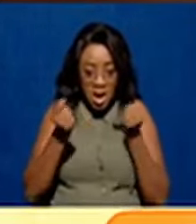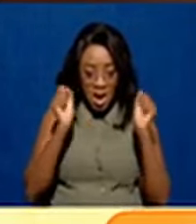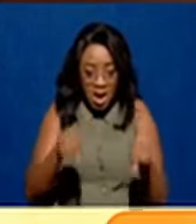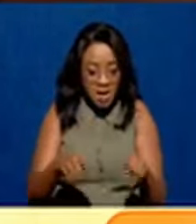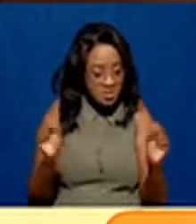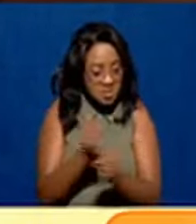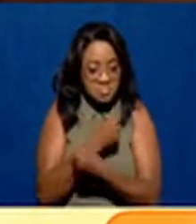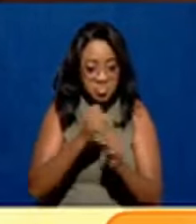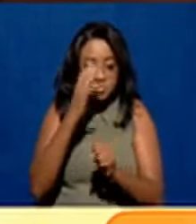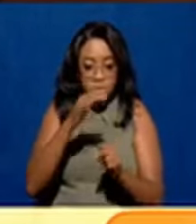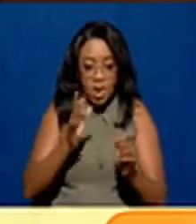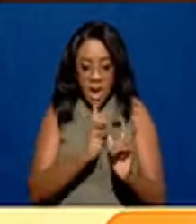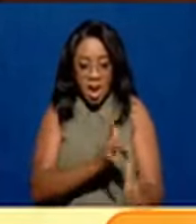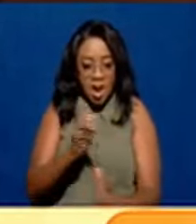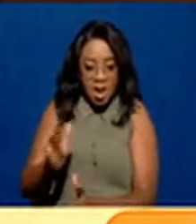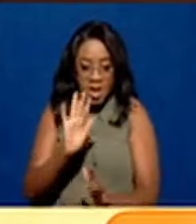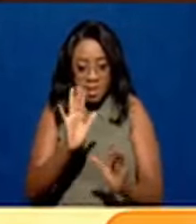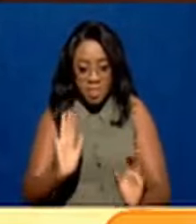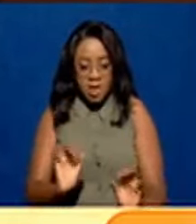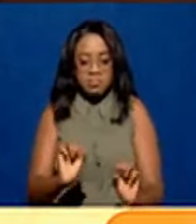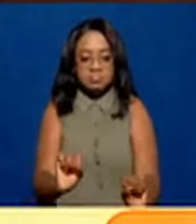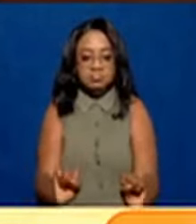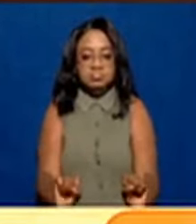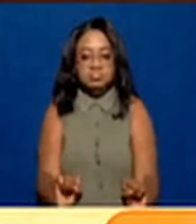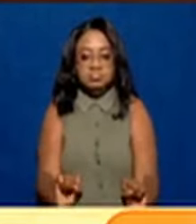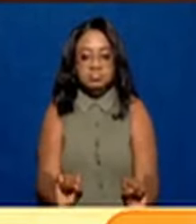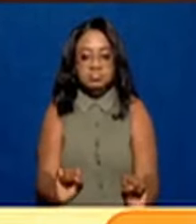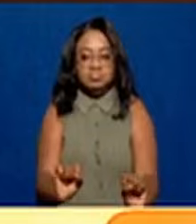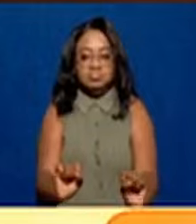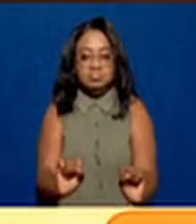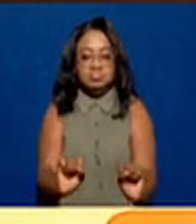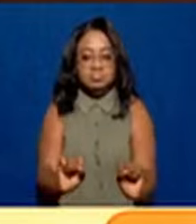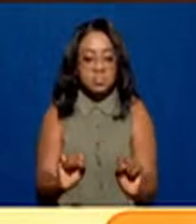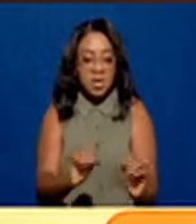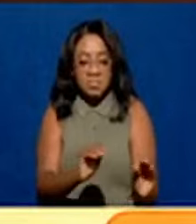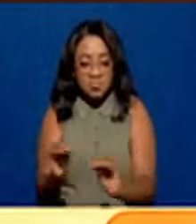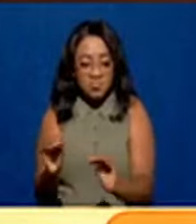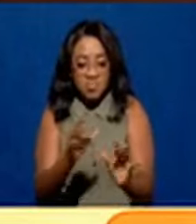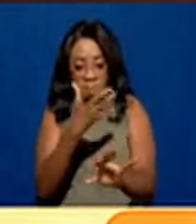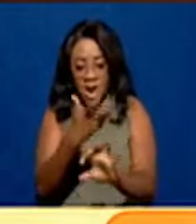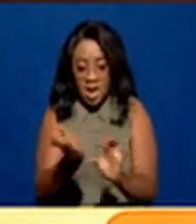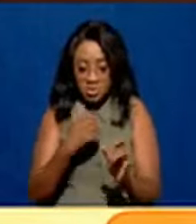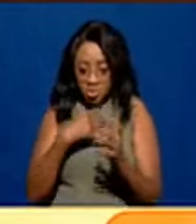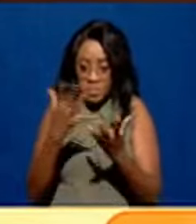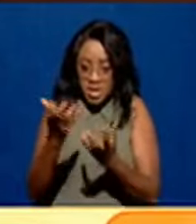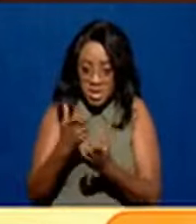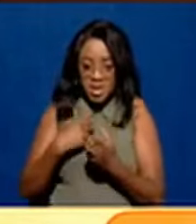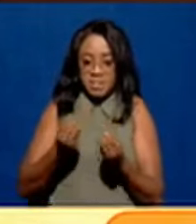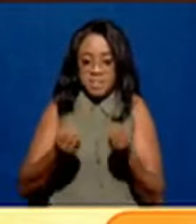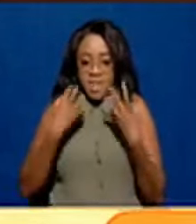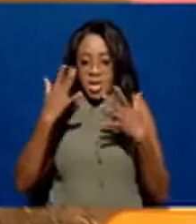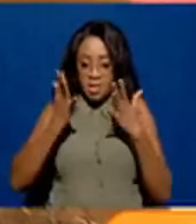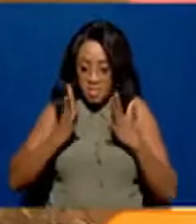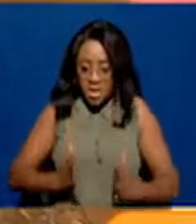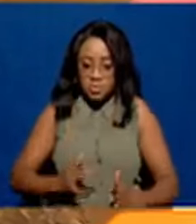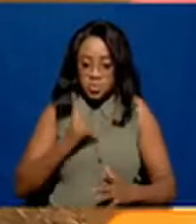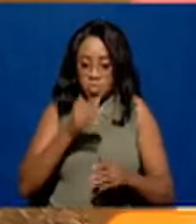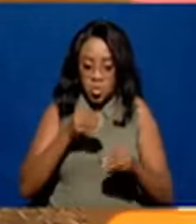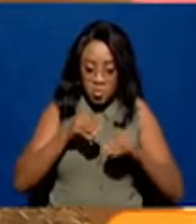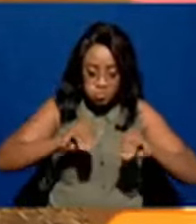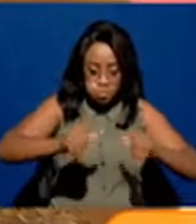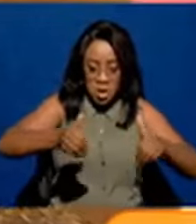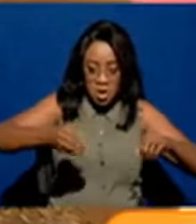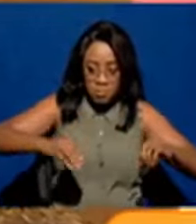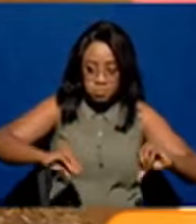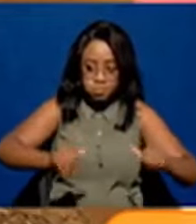vehicle because both sides are straight like this. So I needed a physiotherapy to help us, somebody to help us. Ochanda's